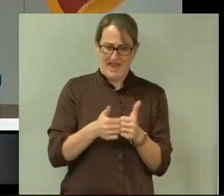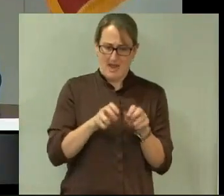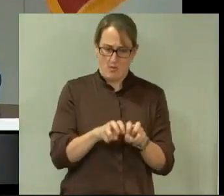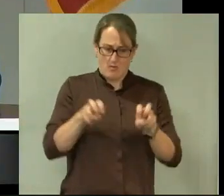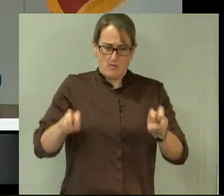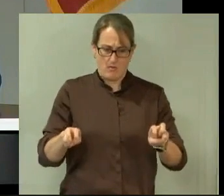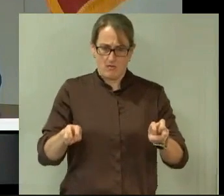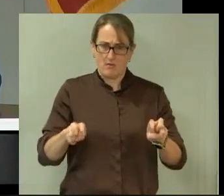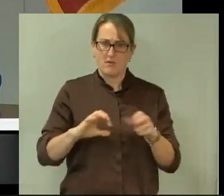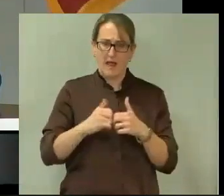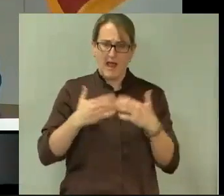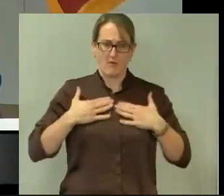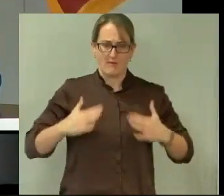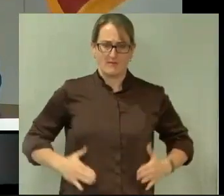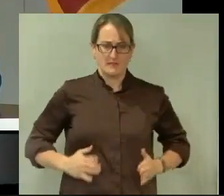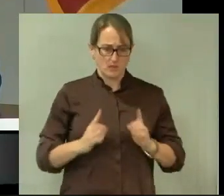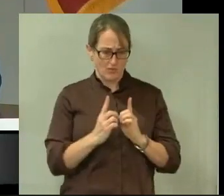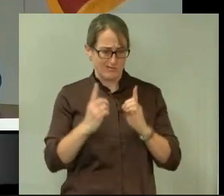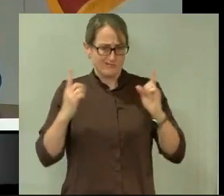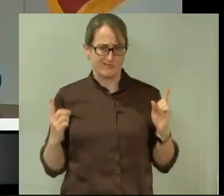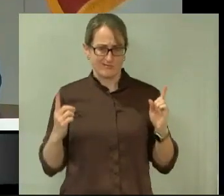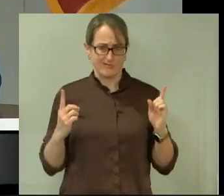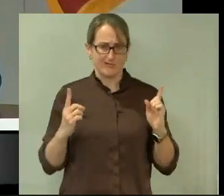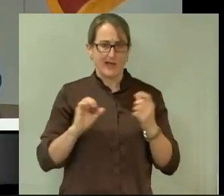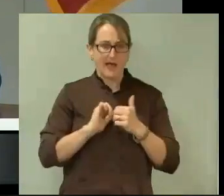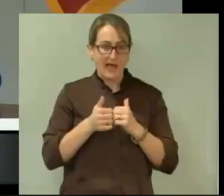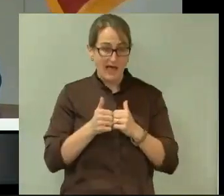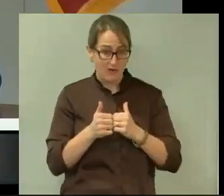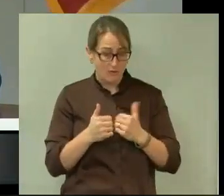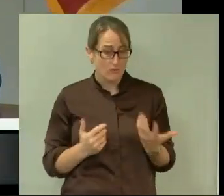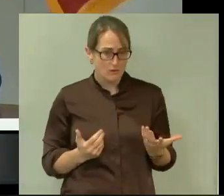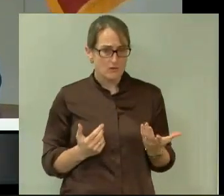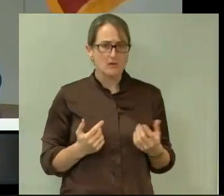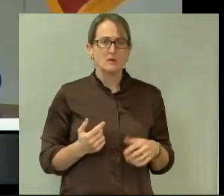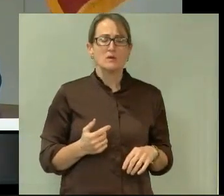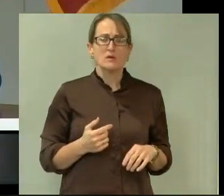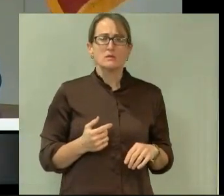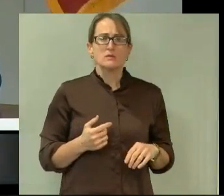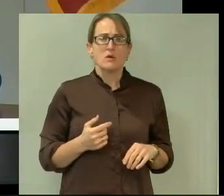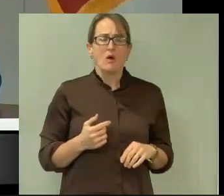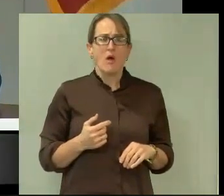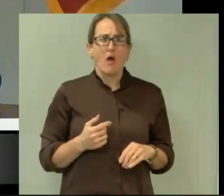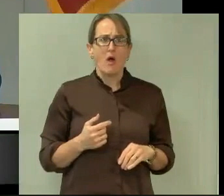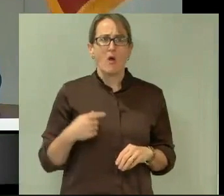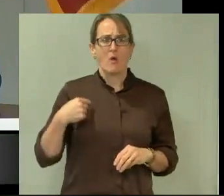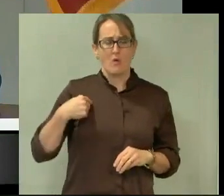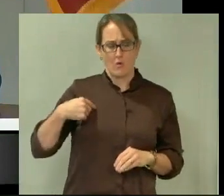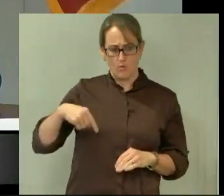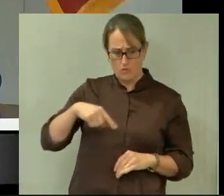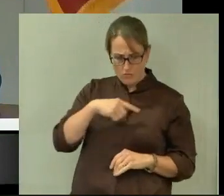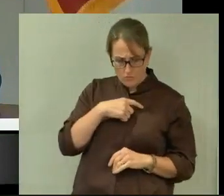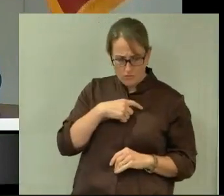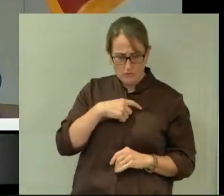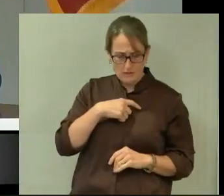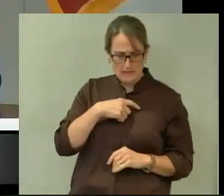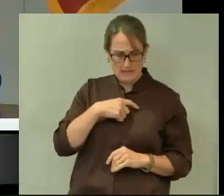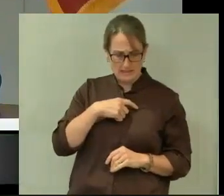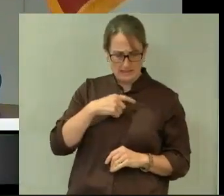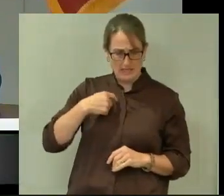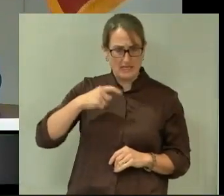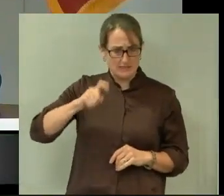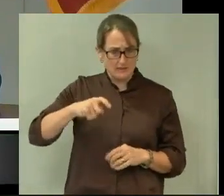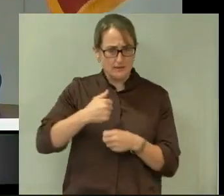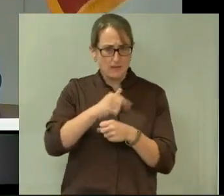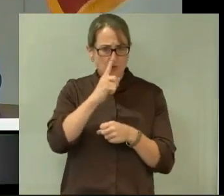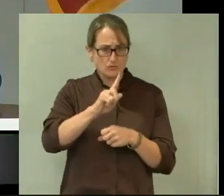distancing. And so that there will be the need for us to ensure that we have additional